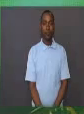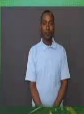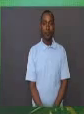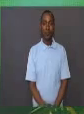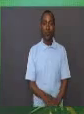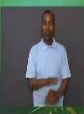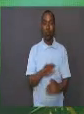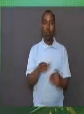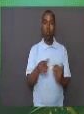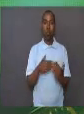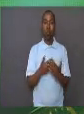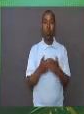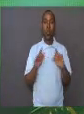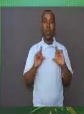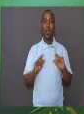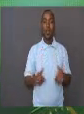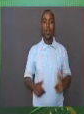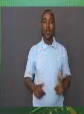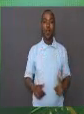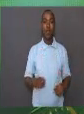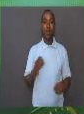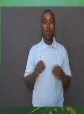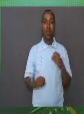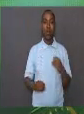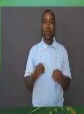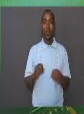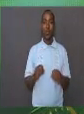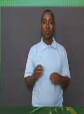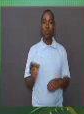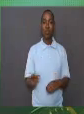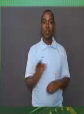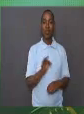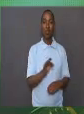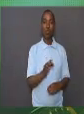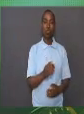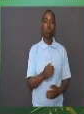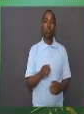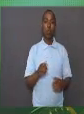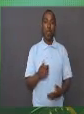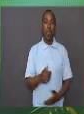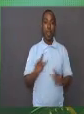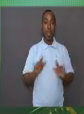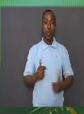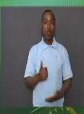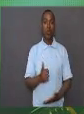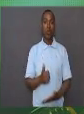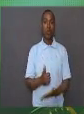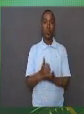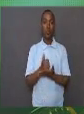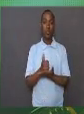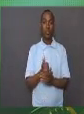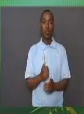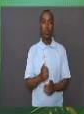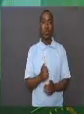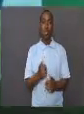Almost all living organisms rely on plants to live, especially